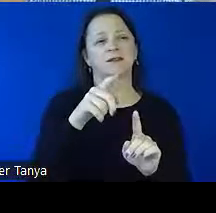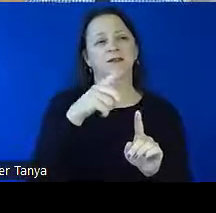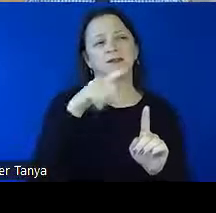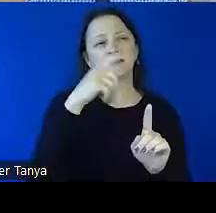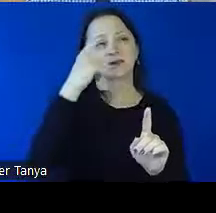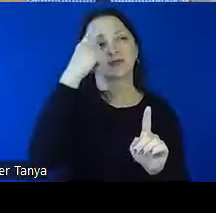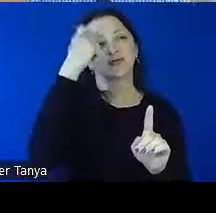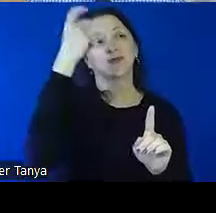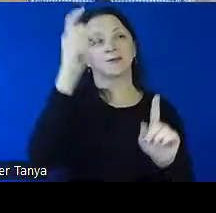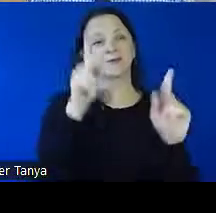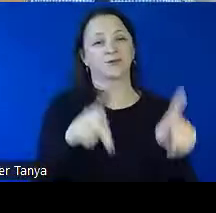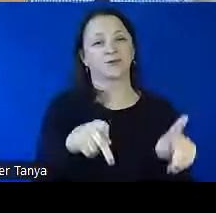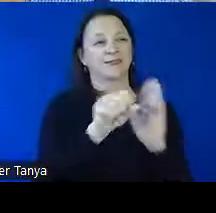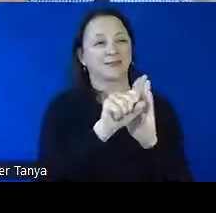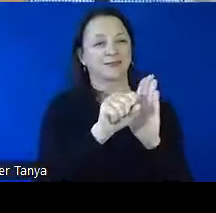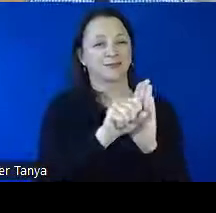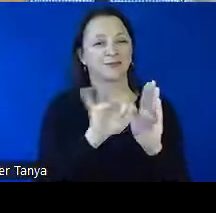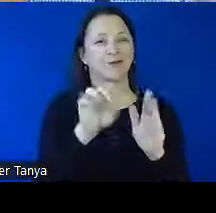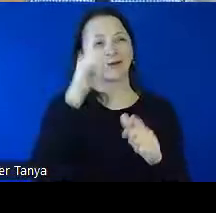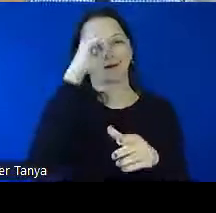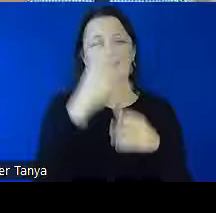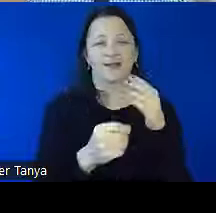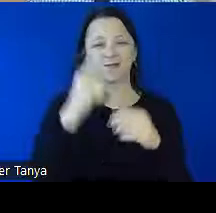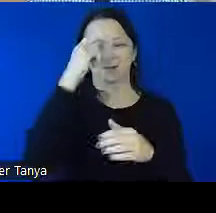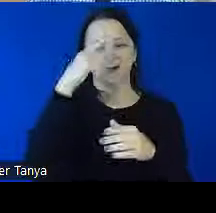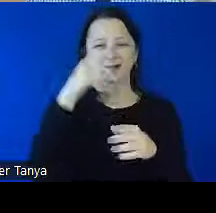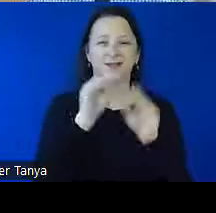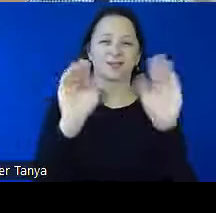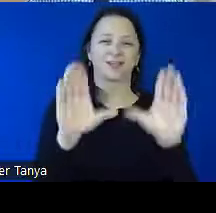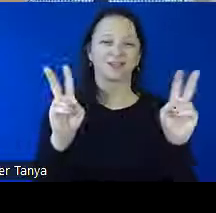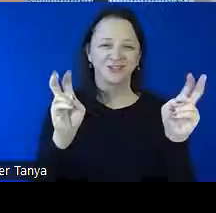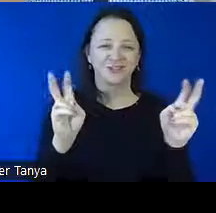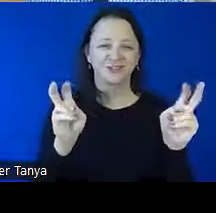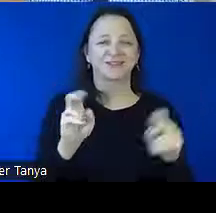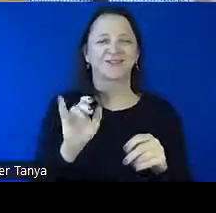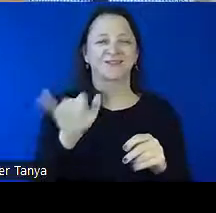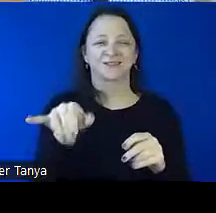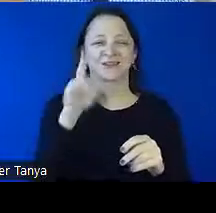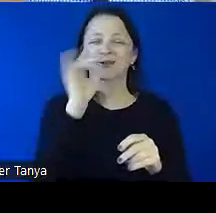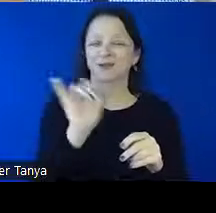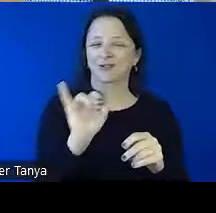absent-minded professor in terms of how we can think about what it might look like.